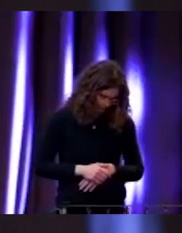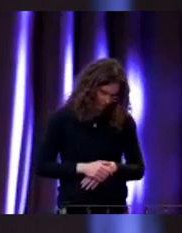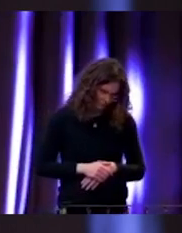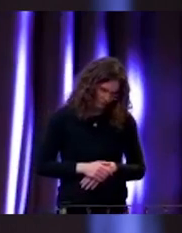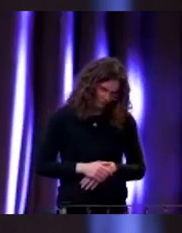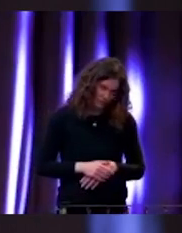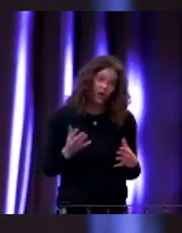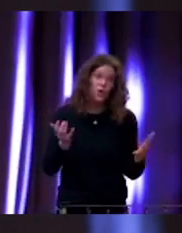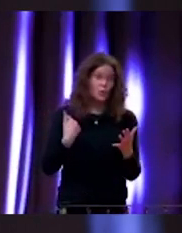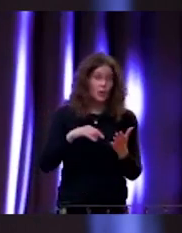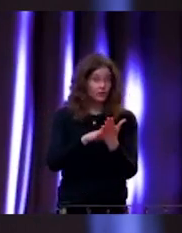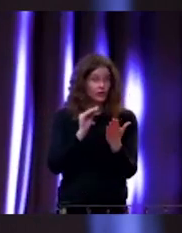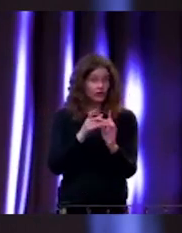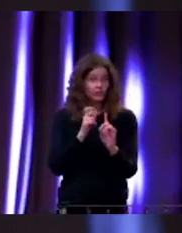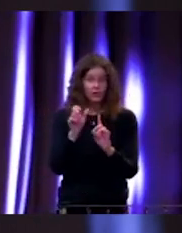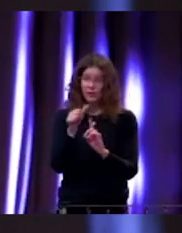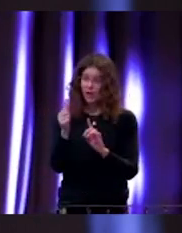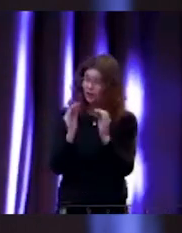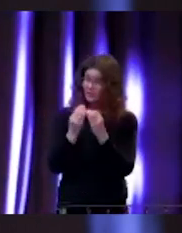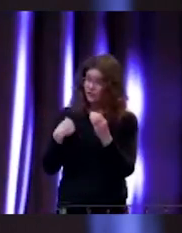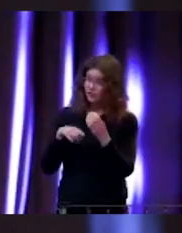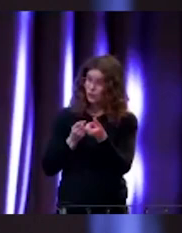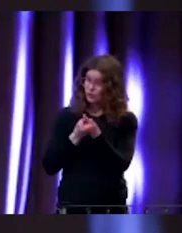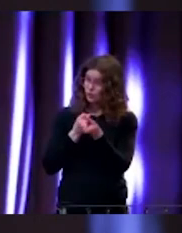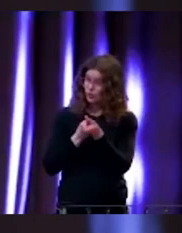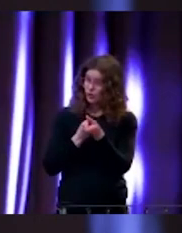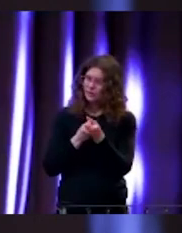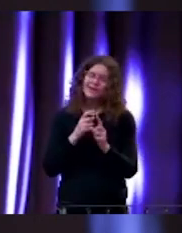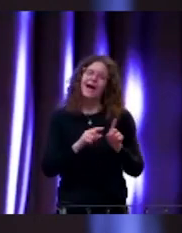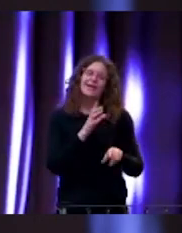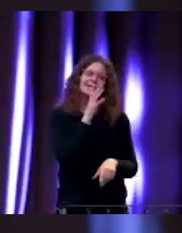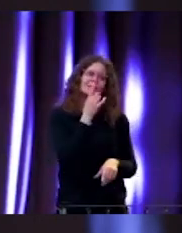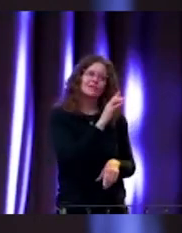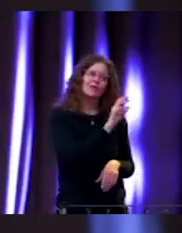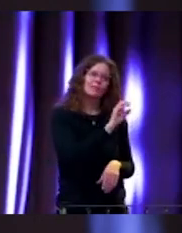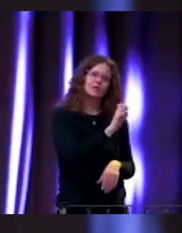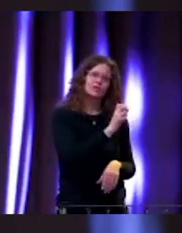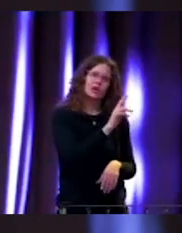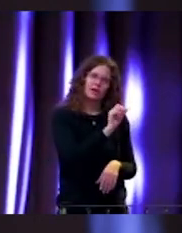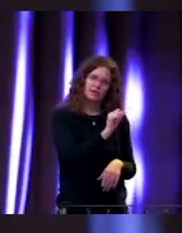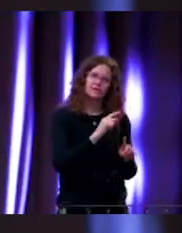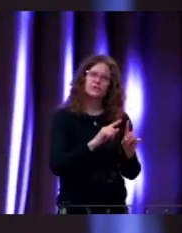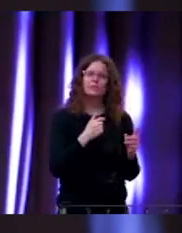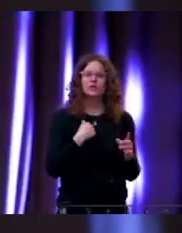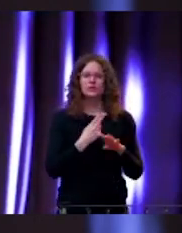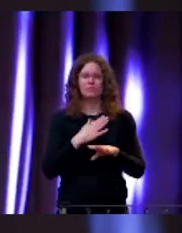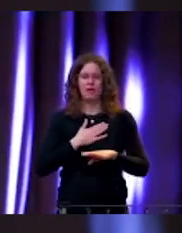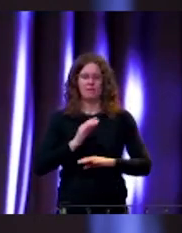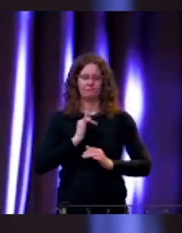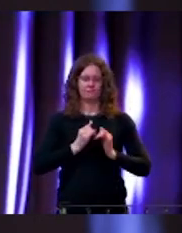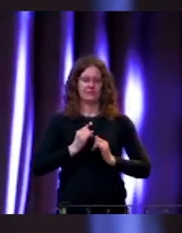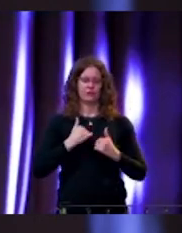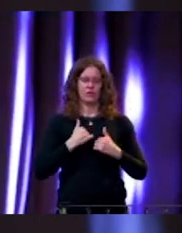I can't speak for Marcia on that one, so I'm gonna speak for the Driehaus Foundation. I've learned how much you care